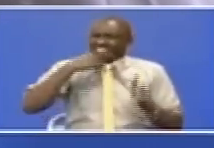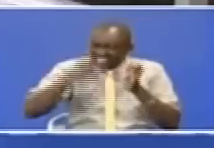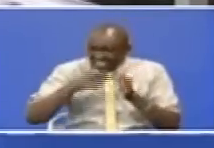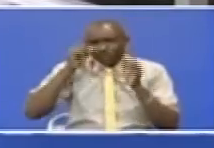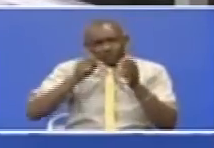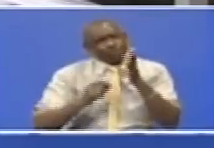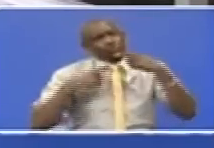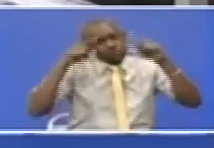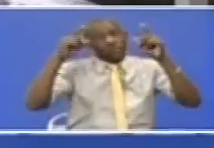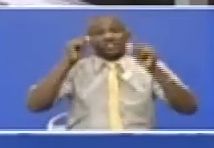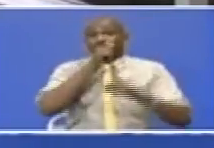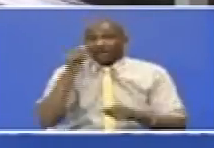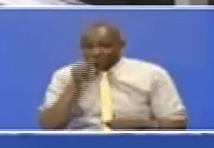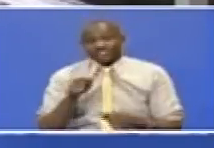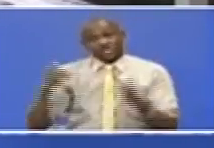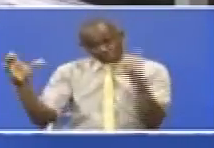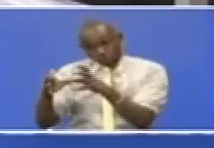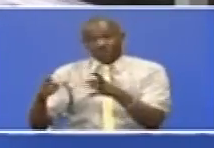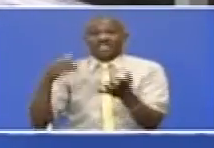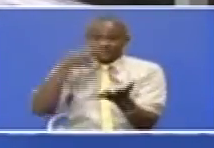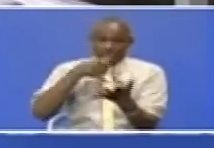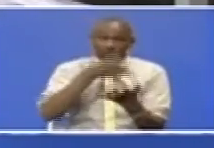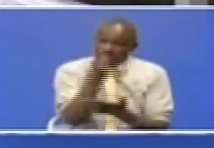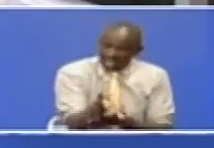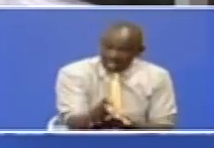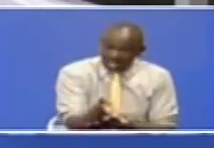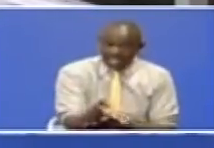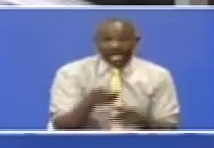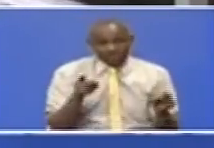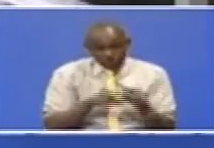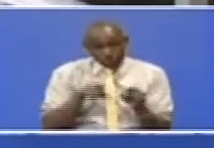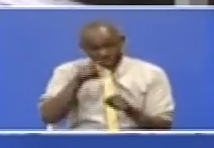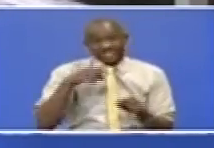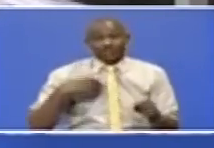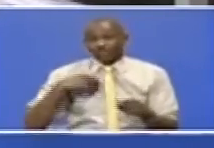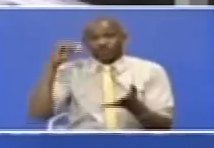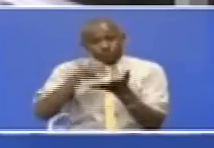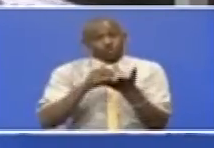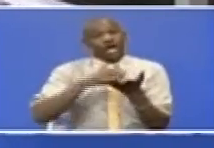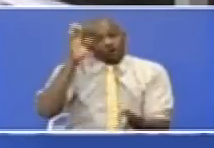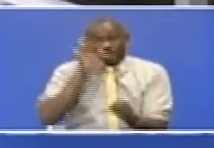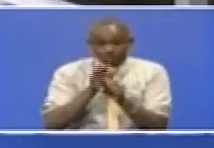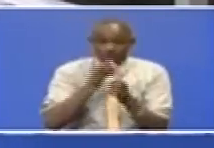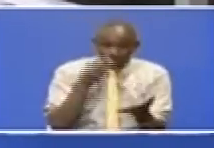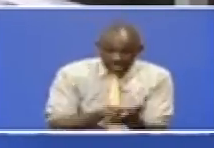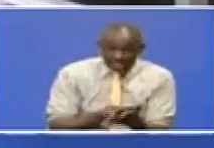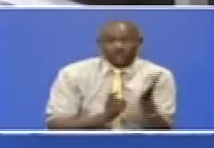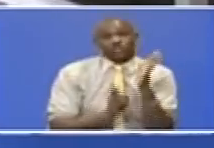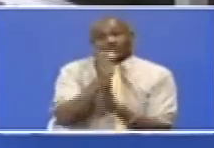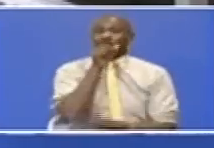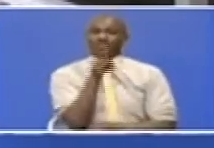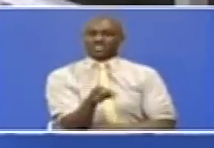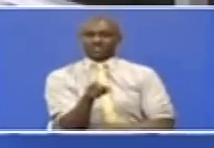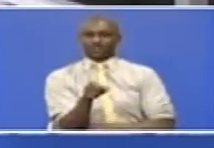have private sector get involved more and therefore invest more money and develop that industry.